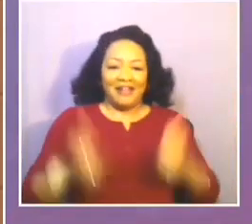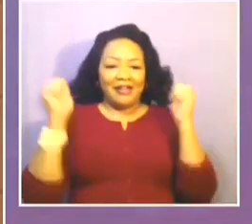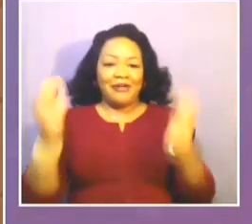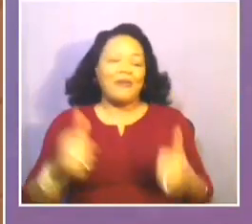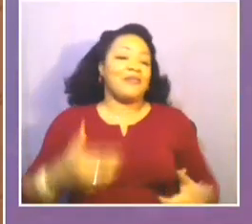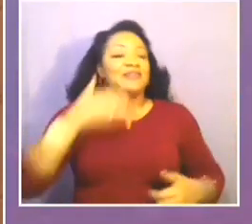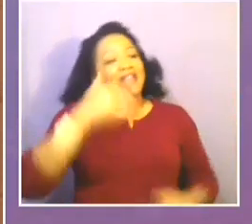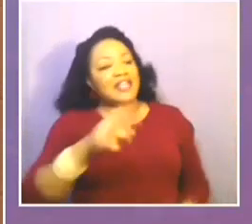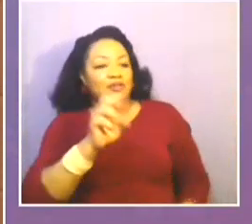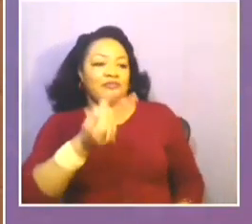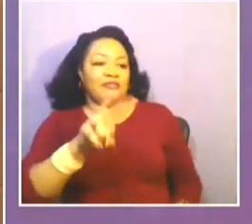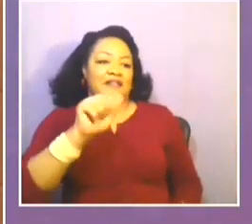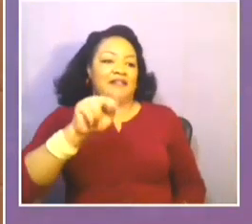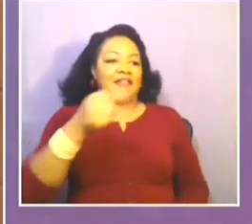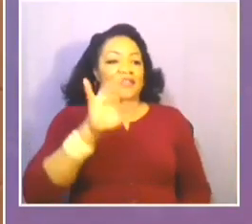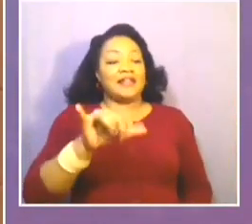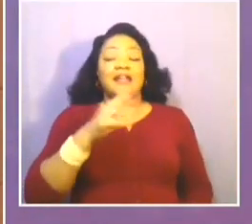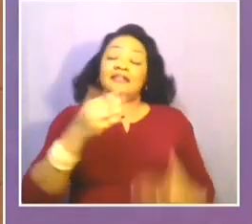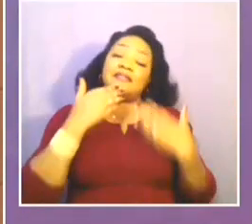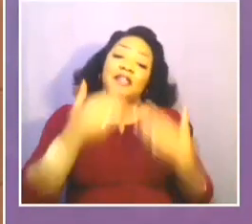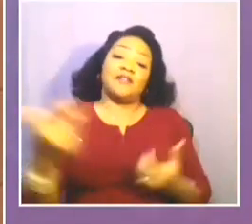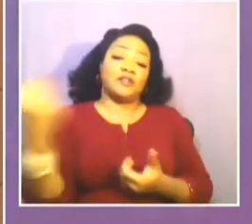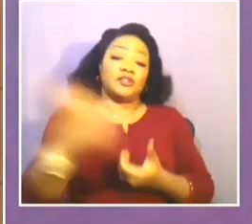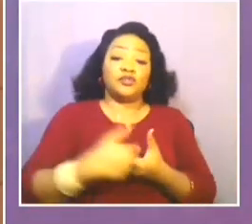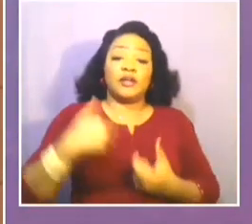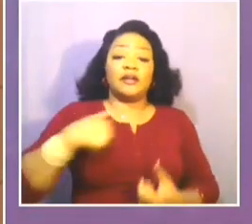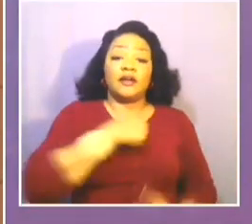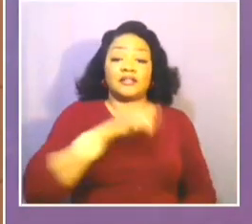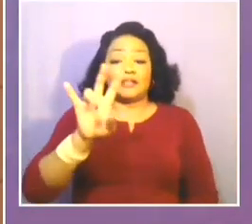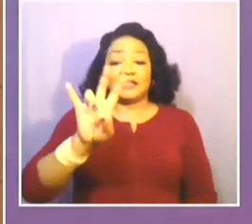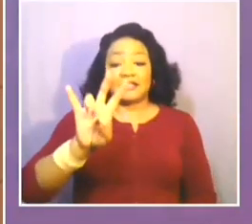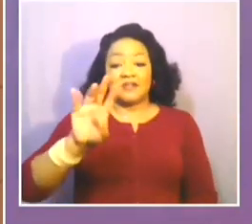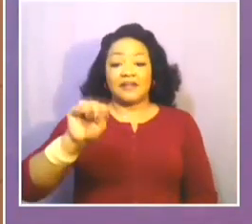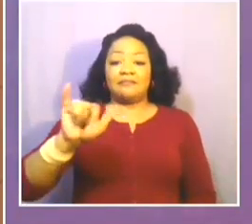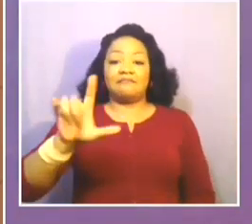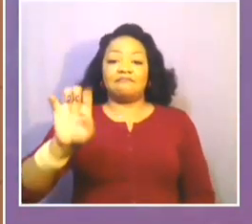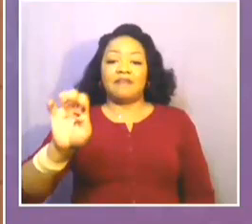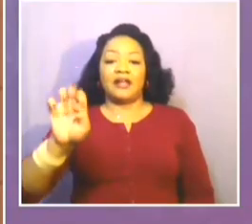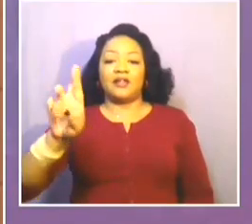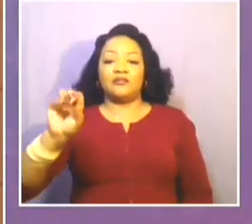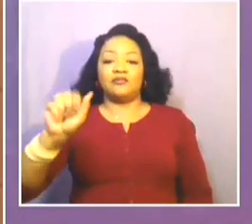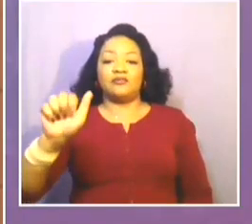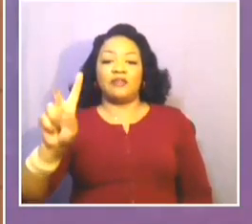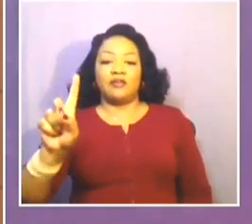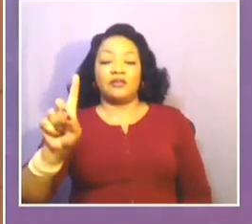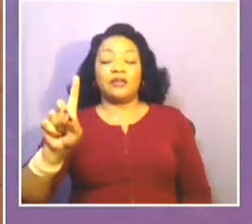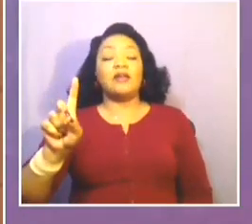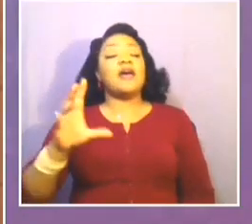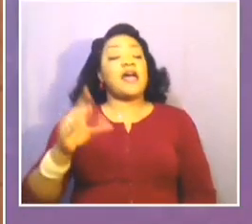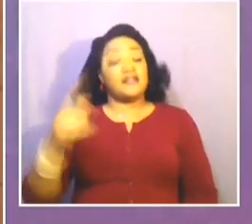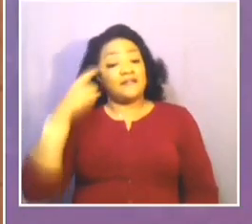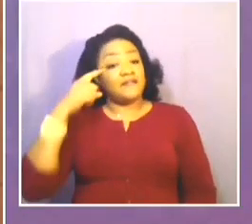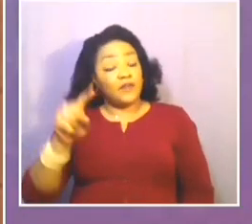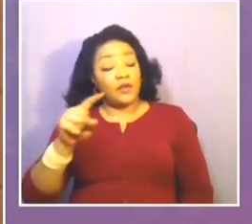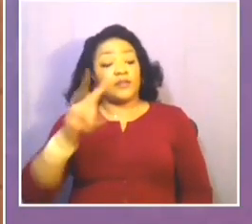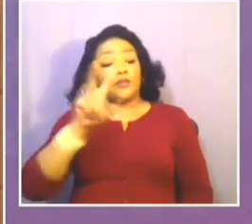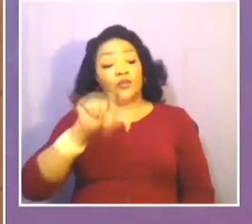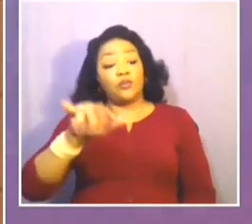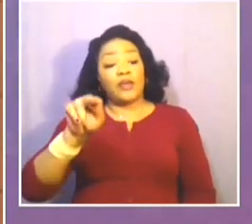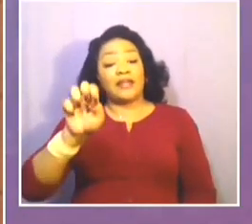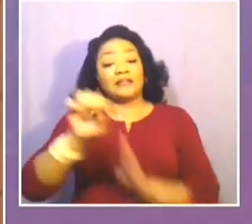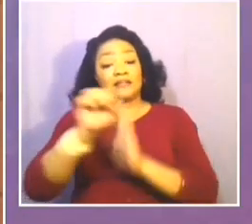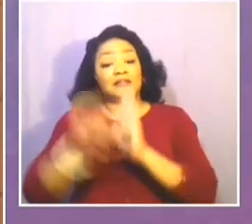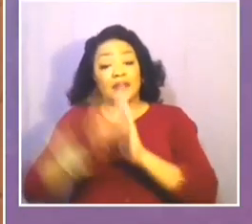CNN, thank you for joining us in Detroit on 7 Mile, Senator Harris. On behalf of the Wayne State Black Student Union, we want to know that given